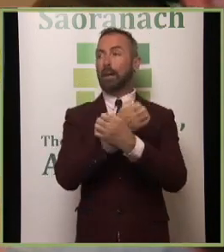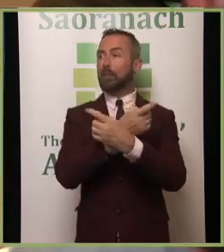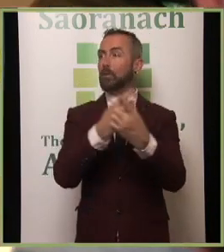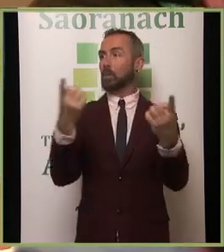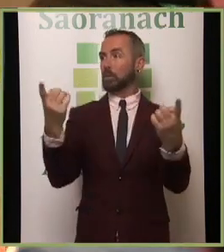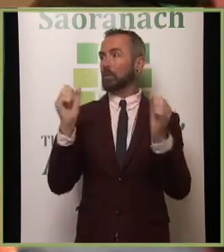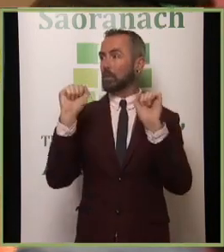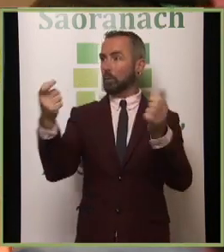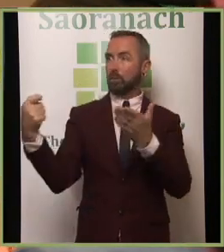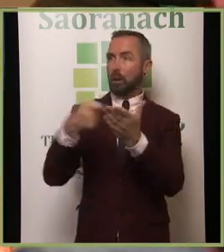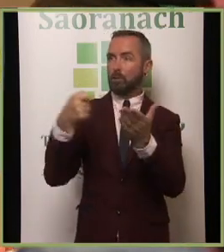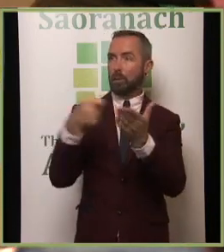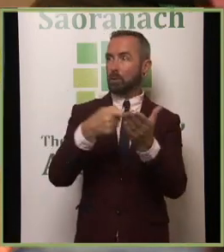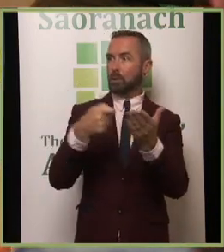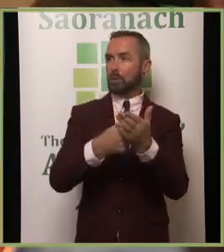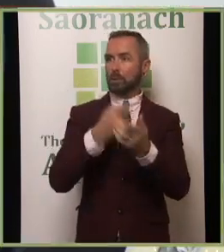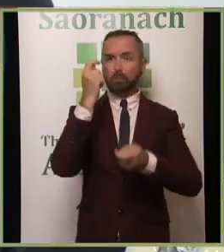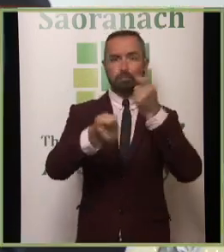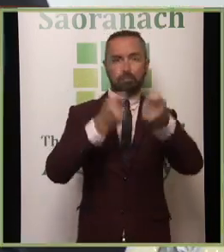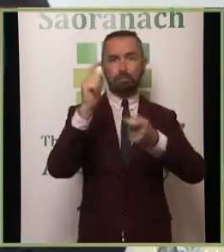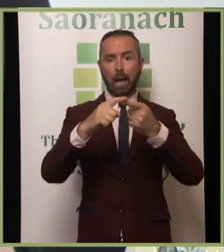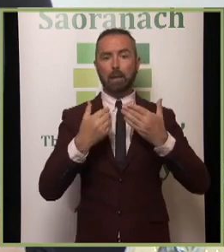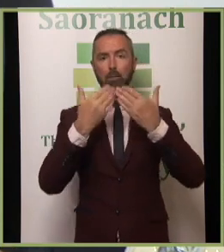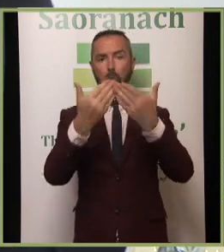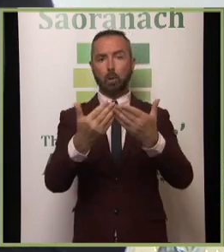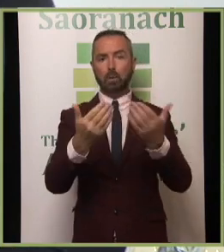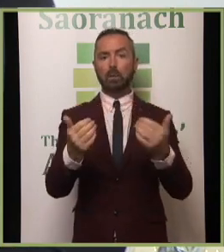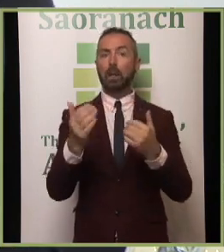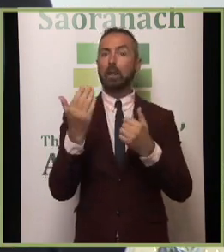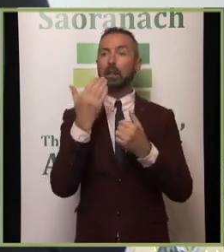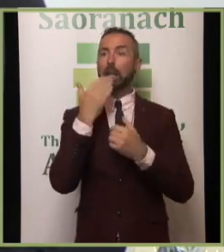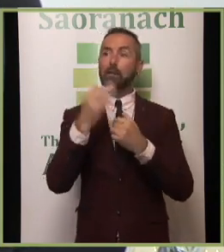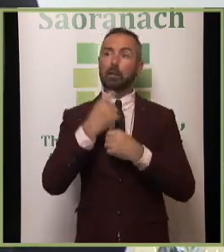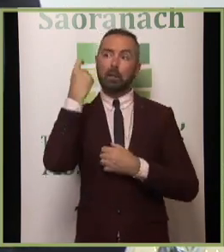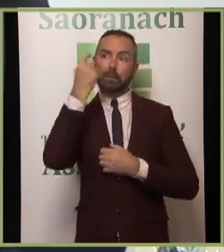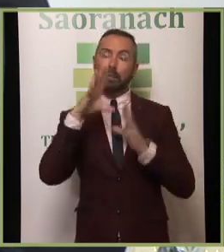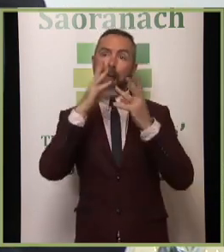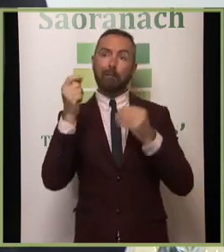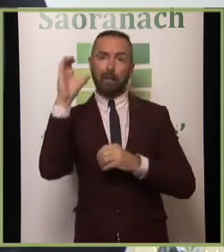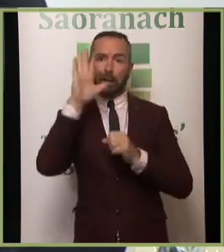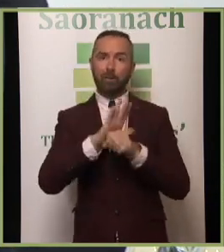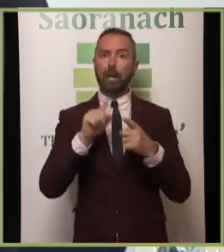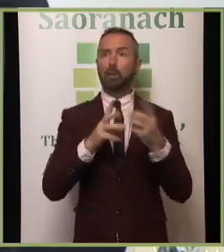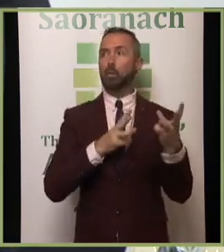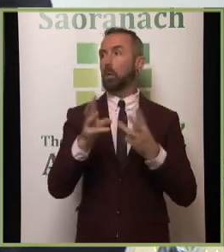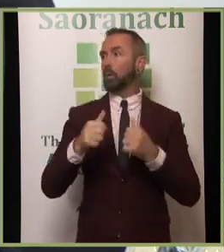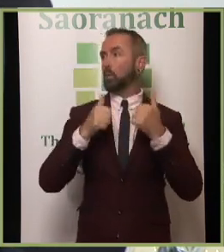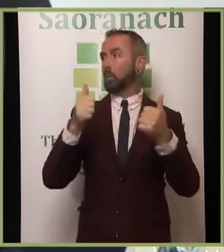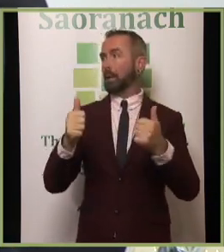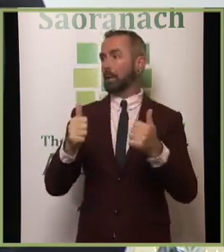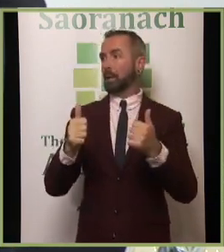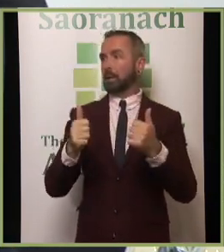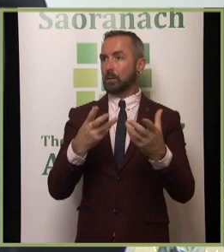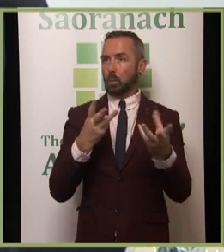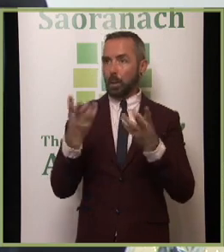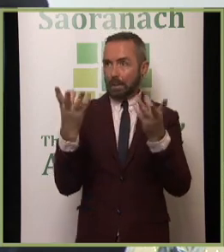for your contributions and for the proposals. Thank you for everyone for considering everything so carefully. Thank you for working so well, so